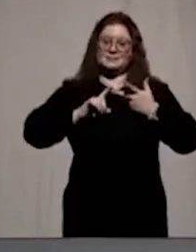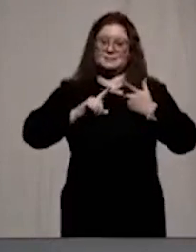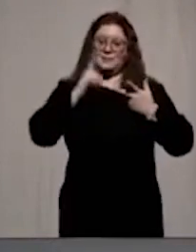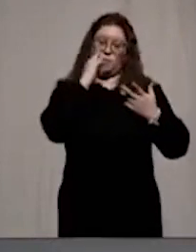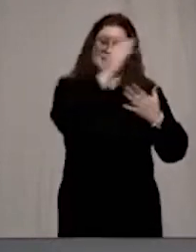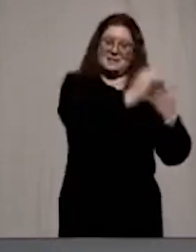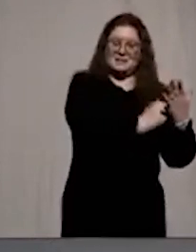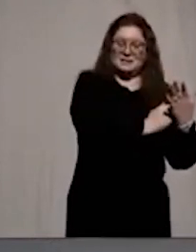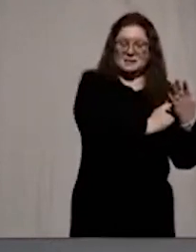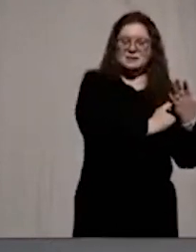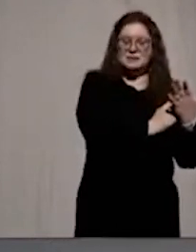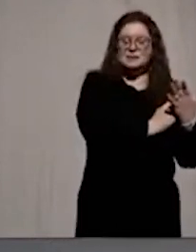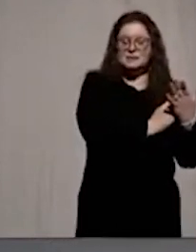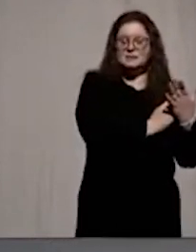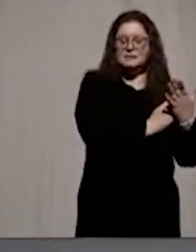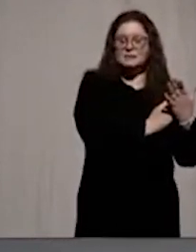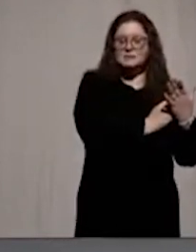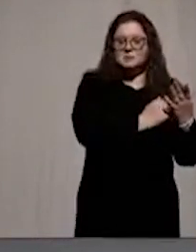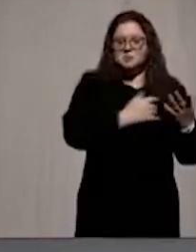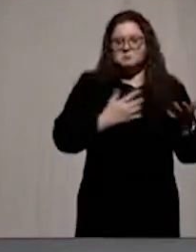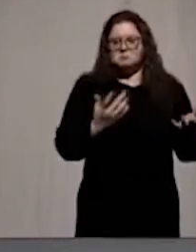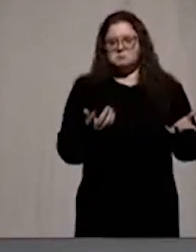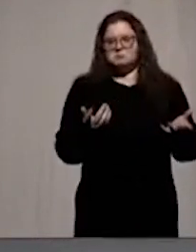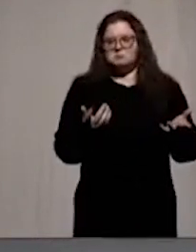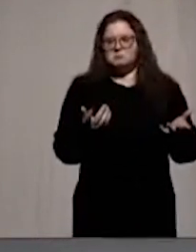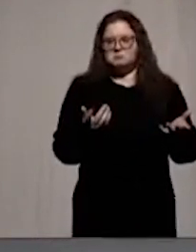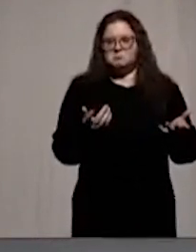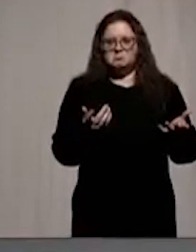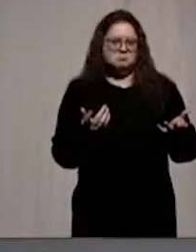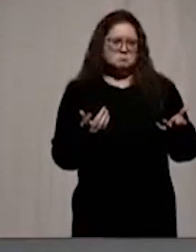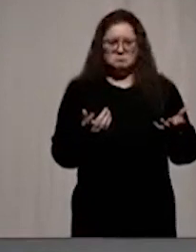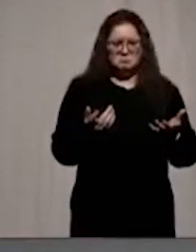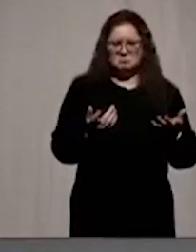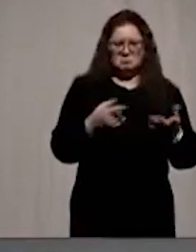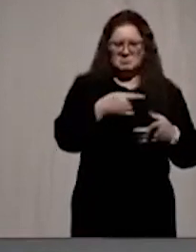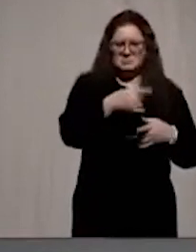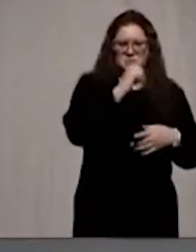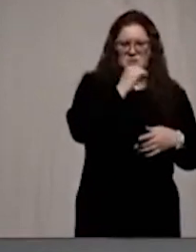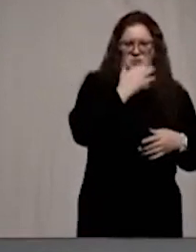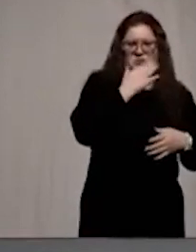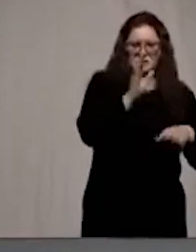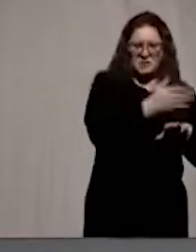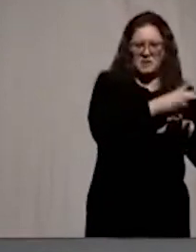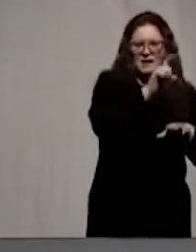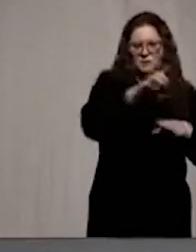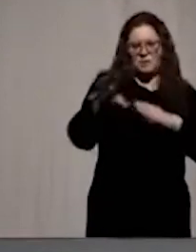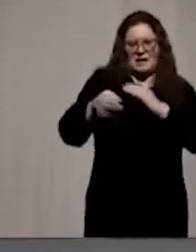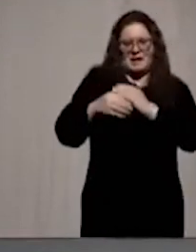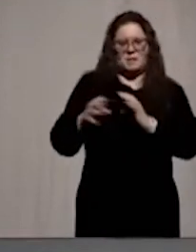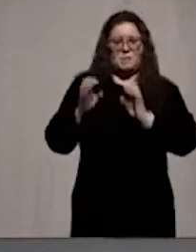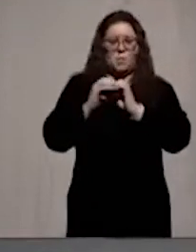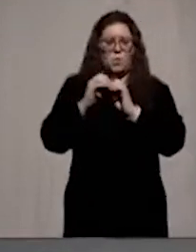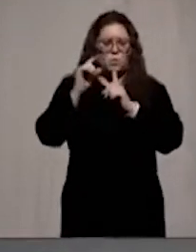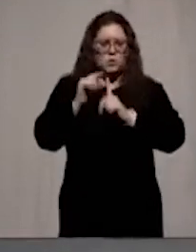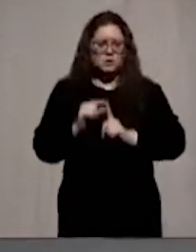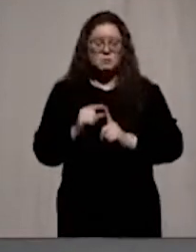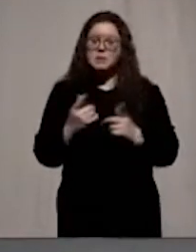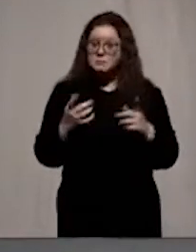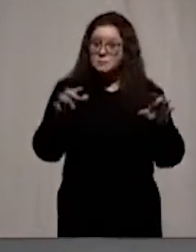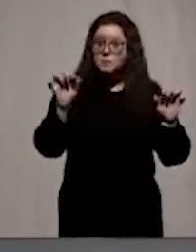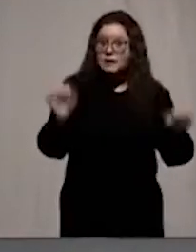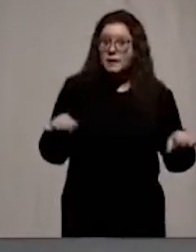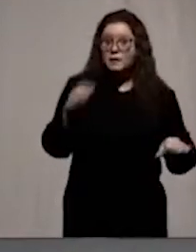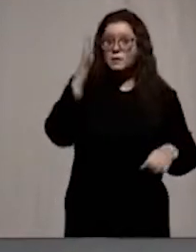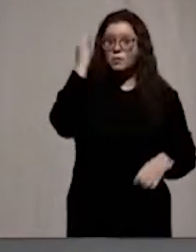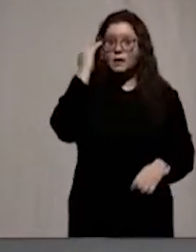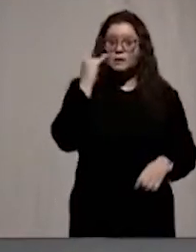like, well, that couldn't really make a song unless I added another word, but it could, because I could be like, write